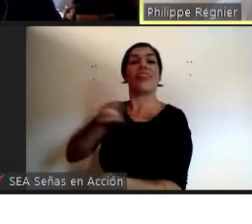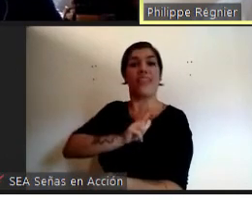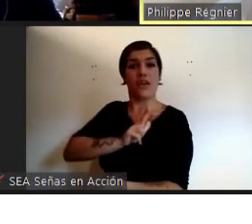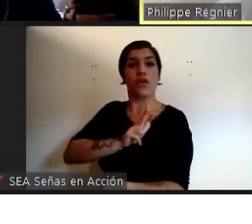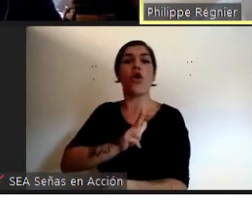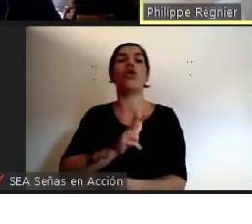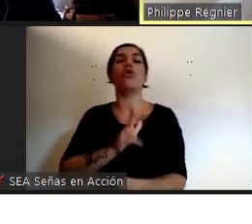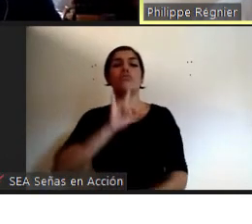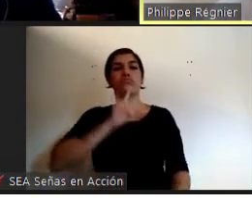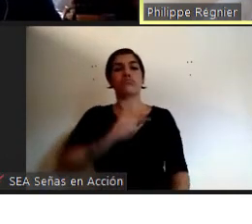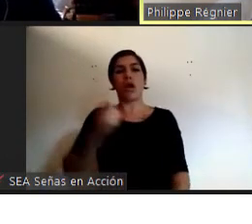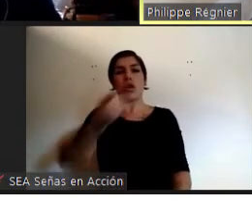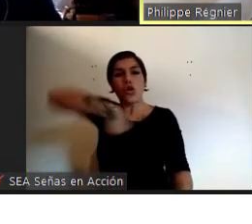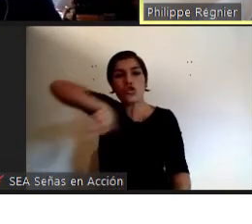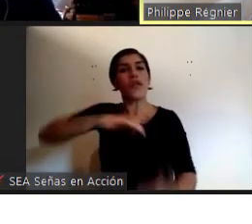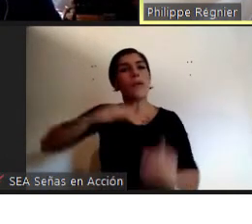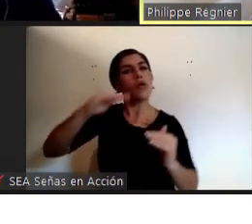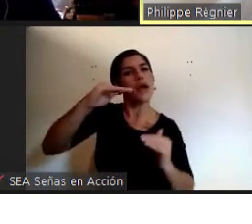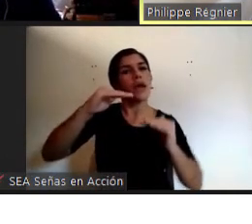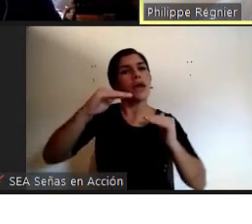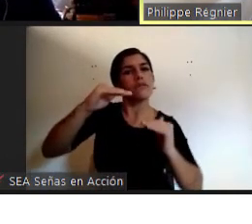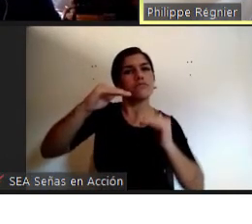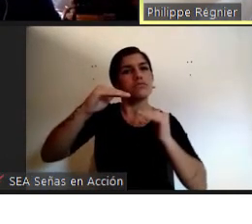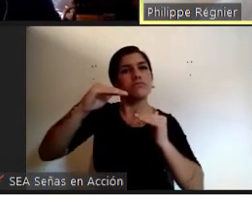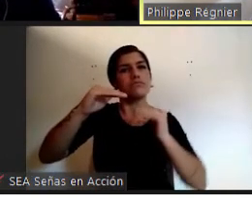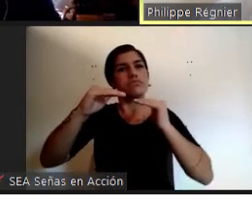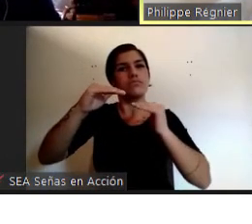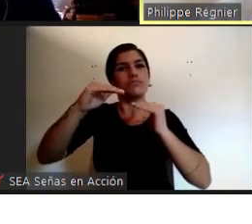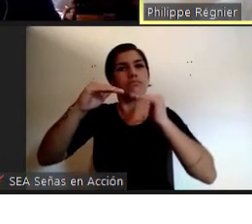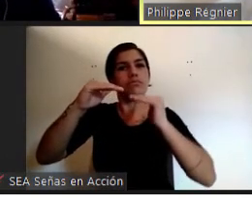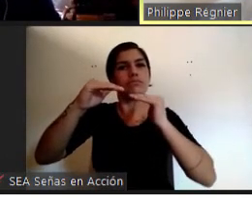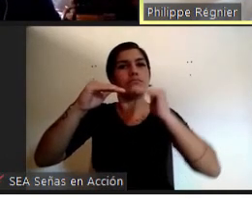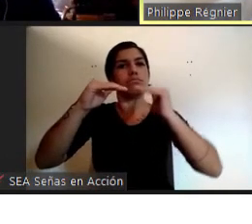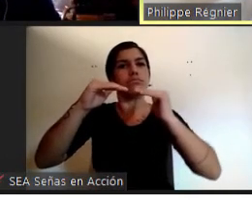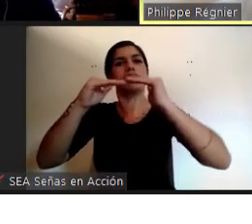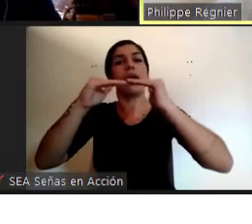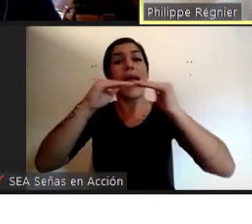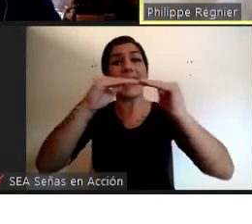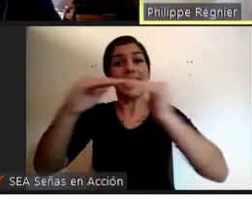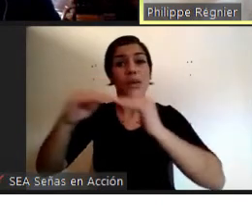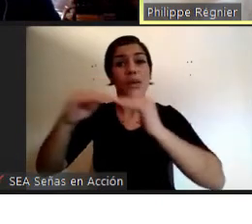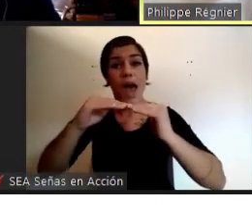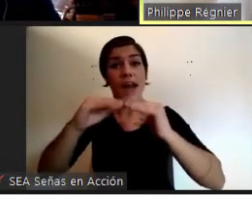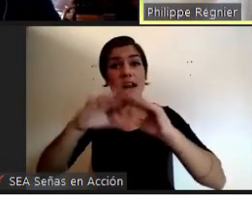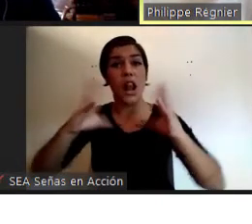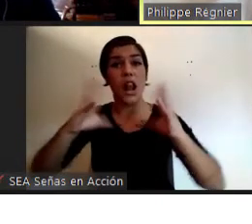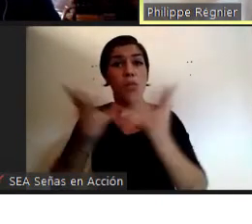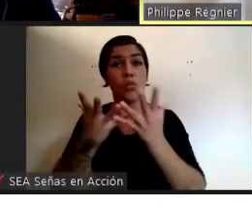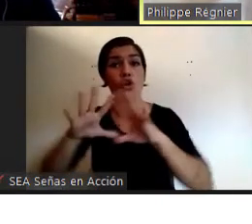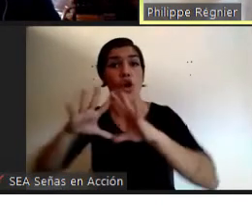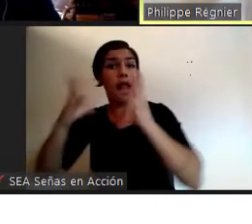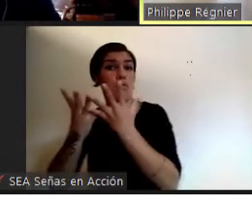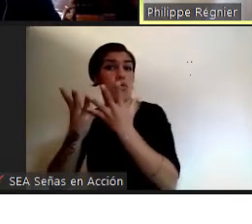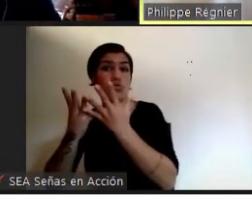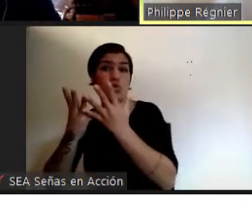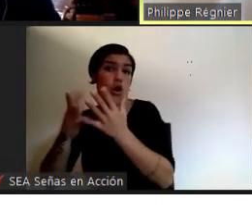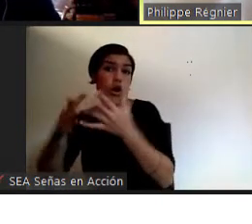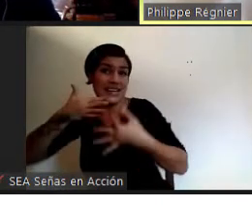balance today between the world that goes digital and the real world. At the same